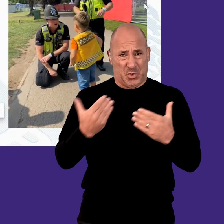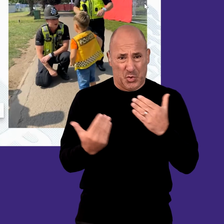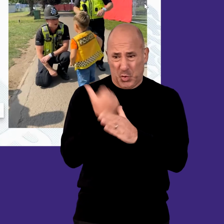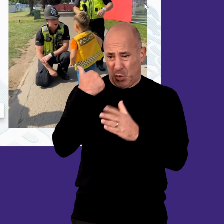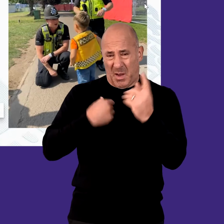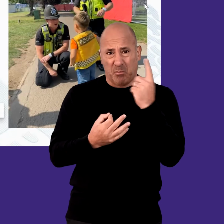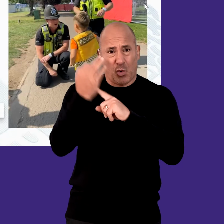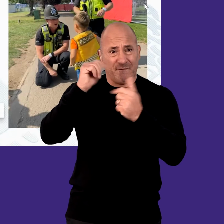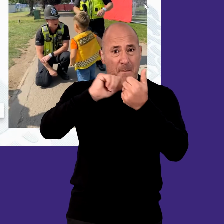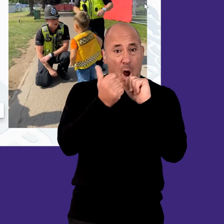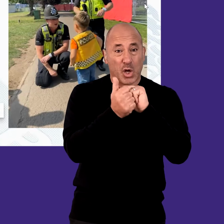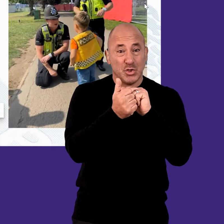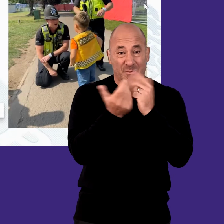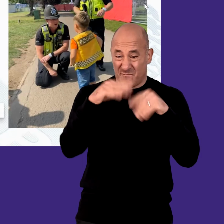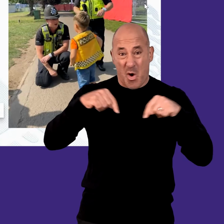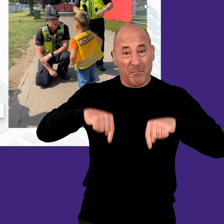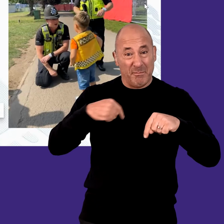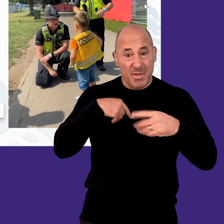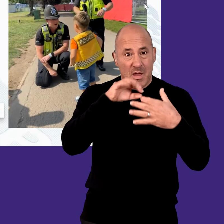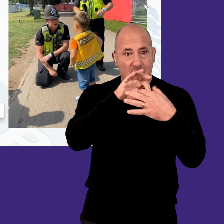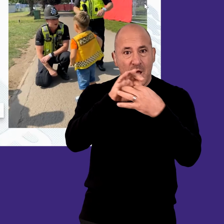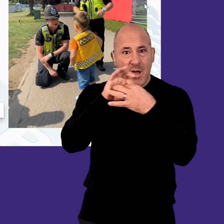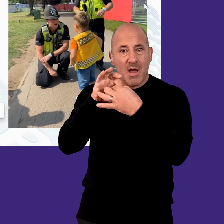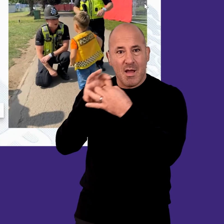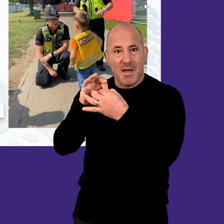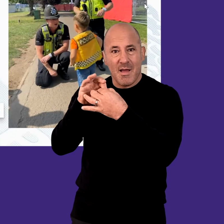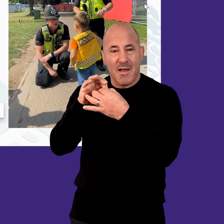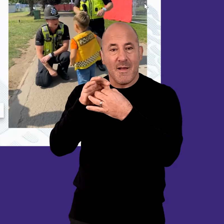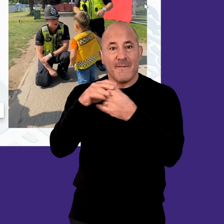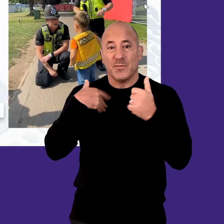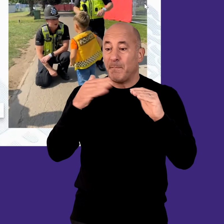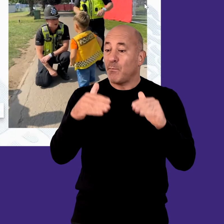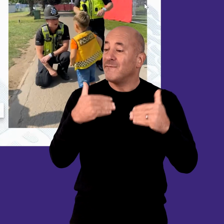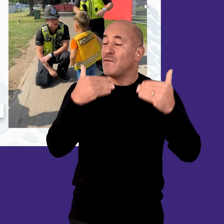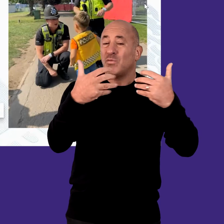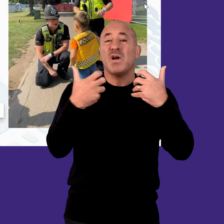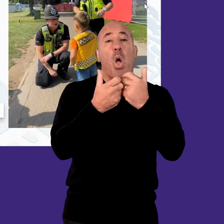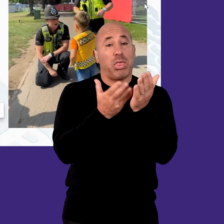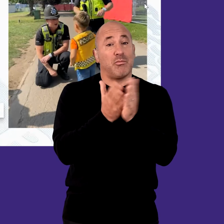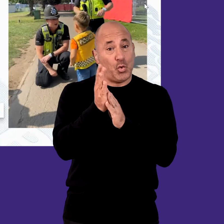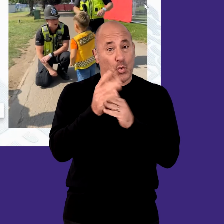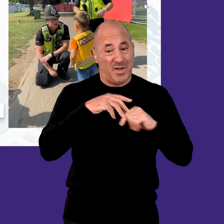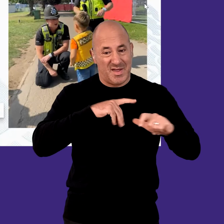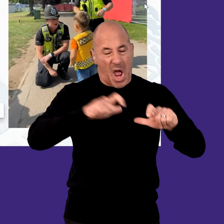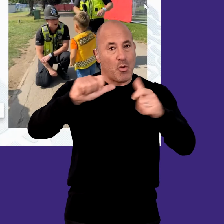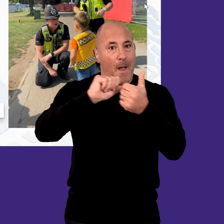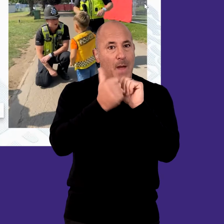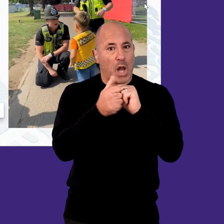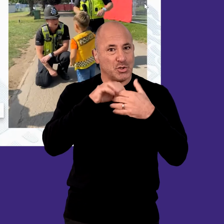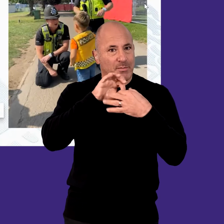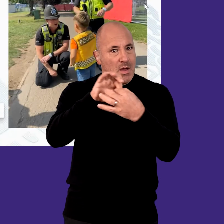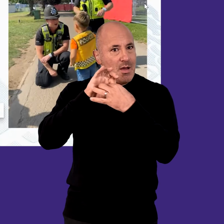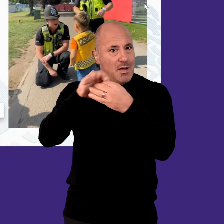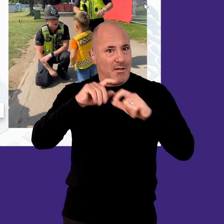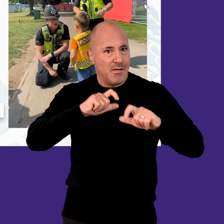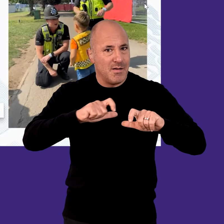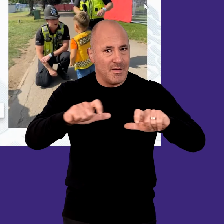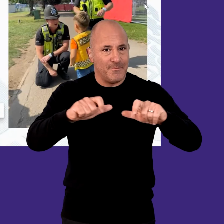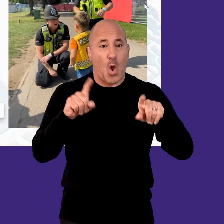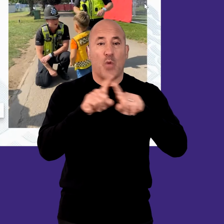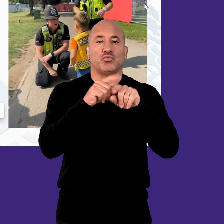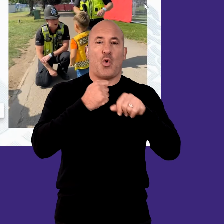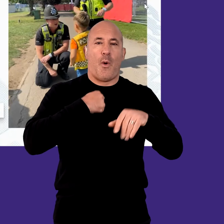networks. And we're really pleased to say that we had new and improved partnerships through this opportunity, but those partnerships are being maintained as well as we